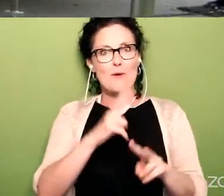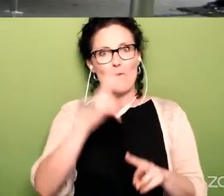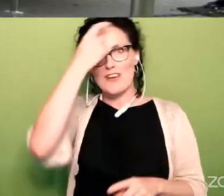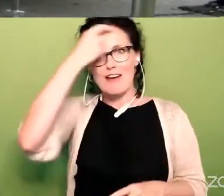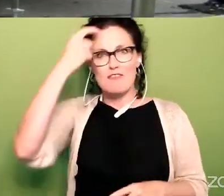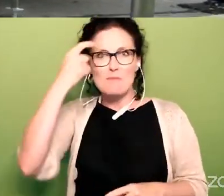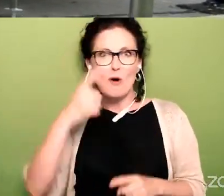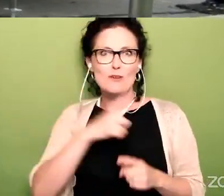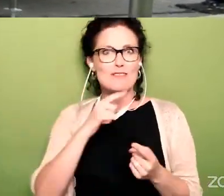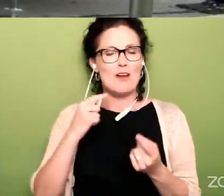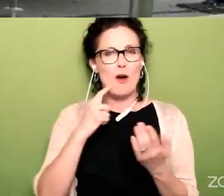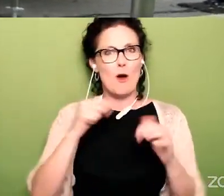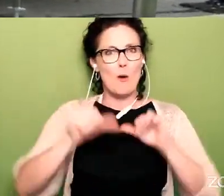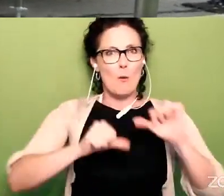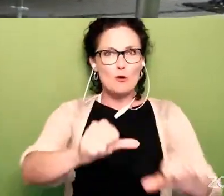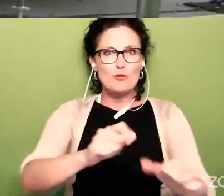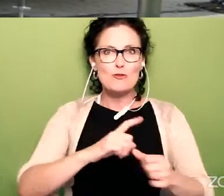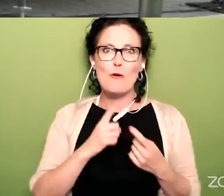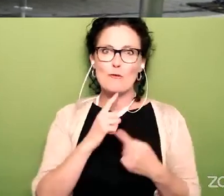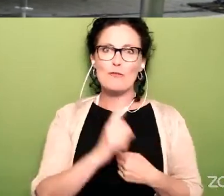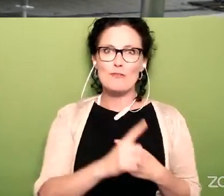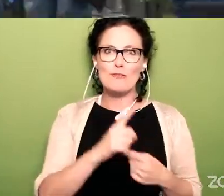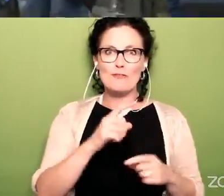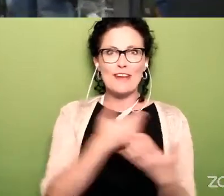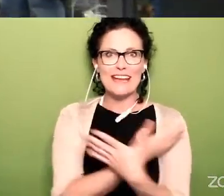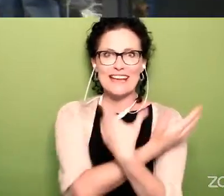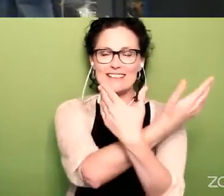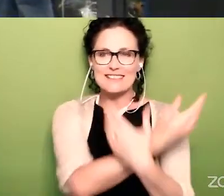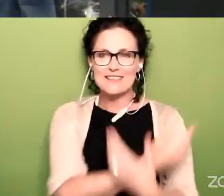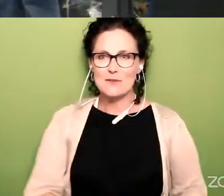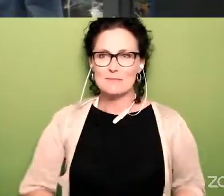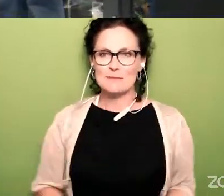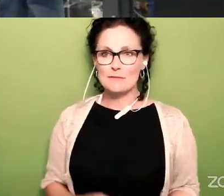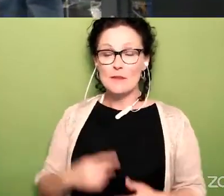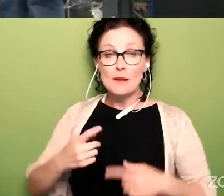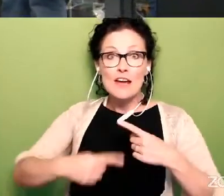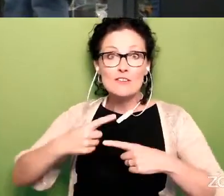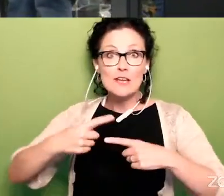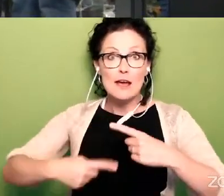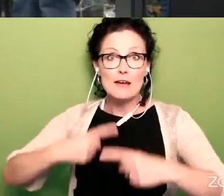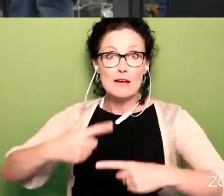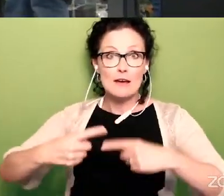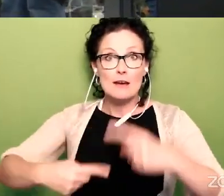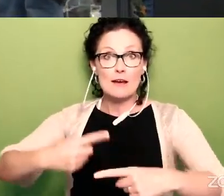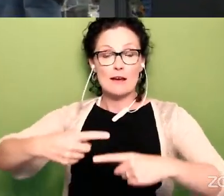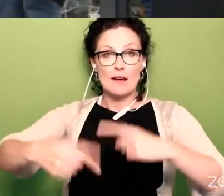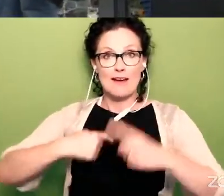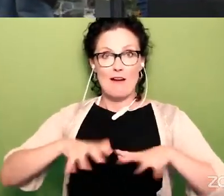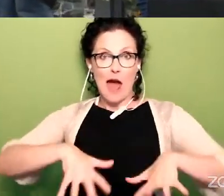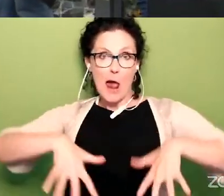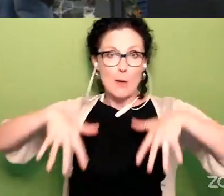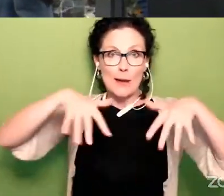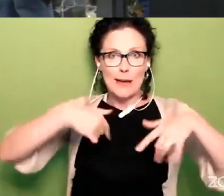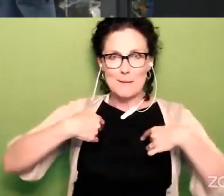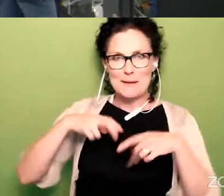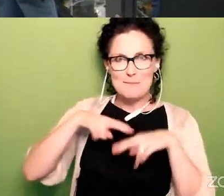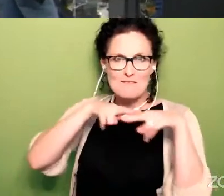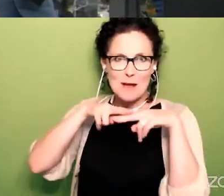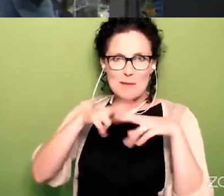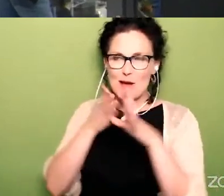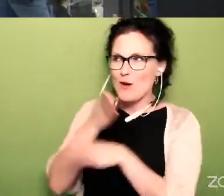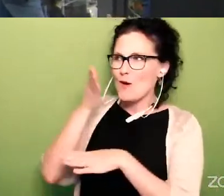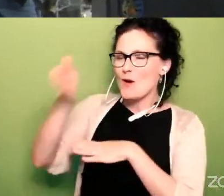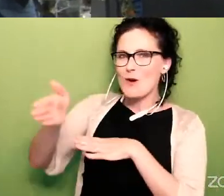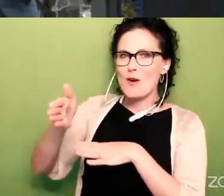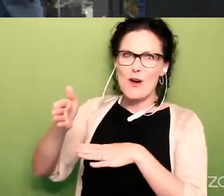family go to the esteemed establishment Greg's to get a disgusting cake with a ring in it. If you get the cake with